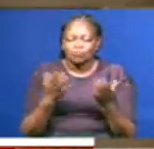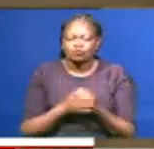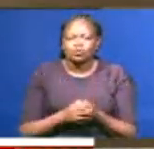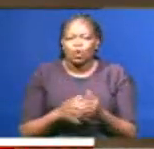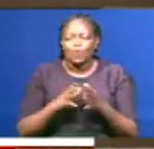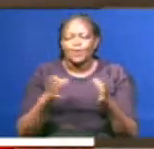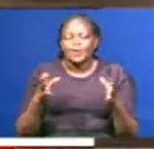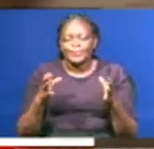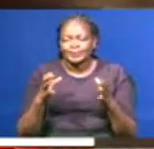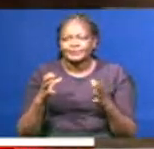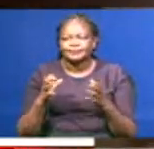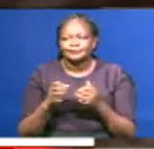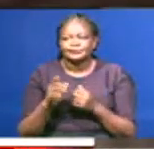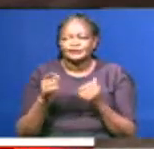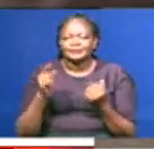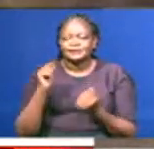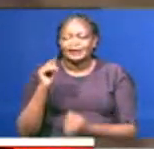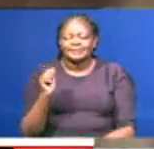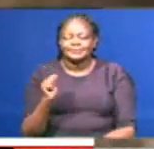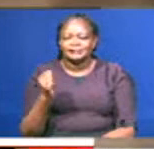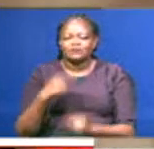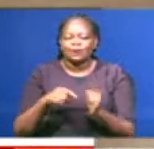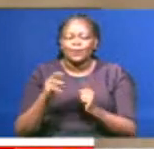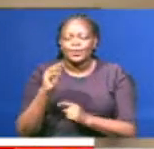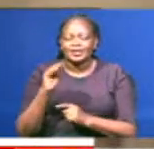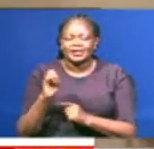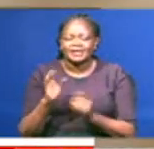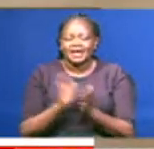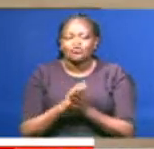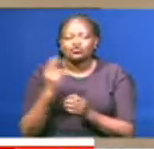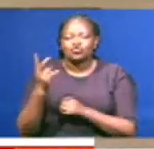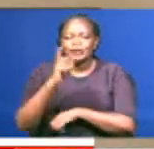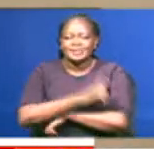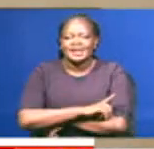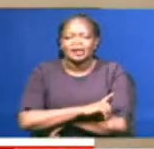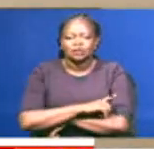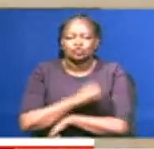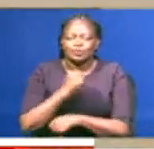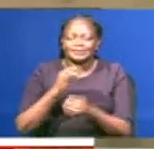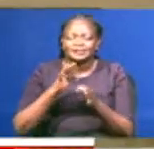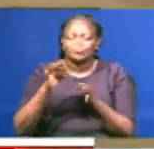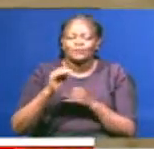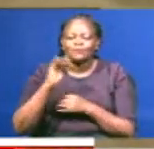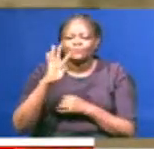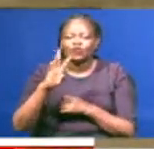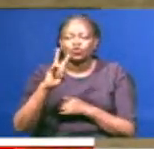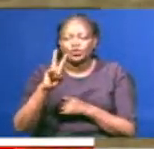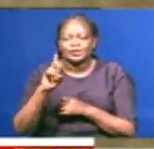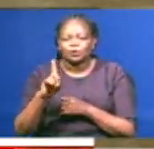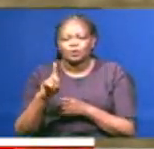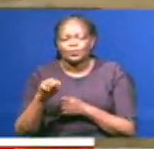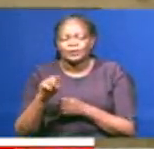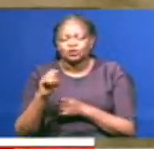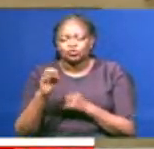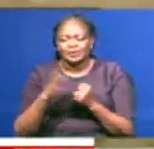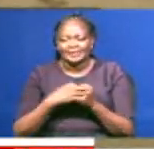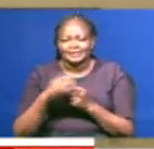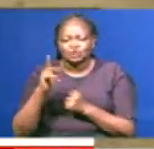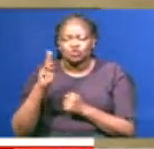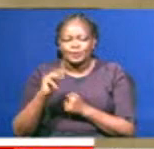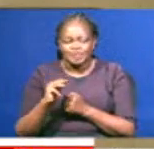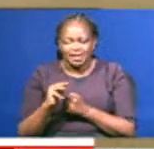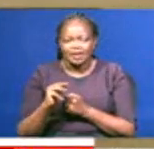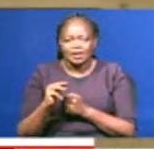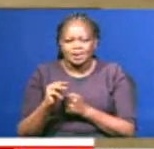Taita Sisal Estate in Mwatate, with a two-day total transport distance of 421.08 kilometers and